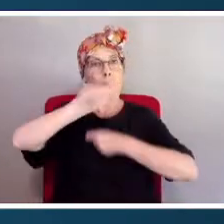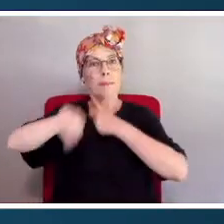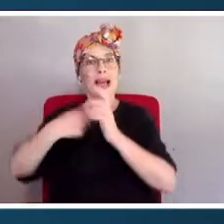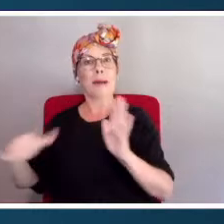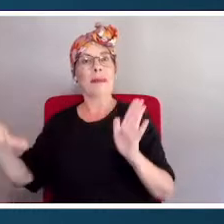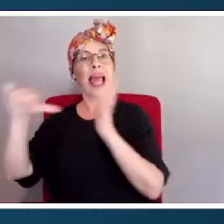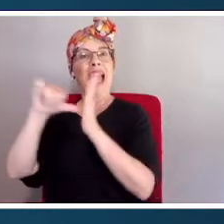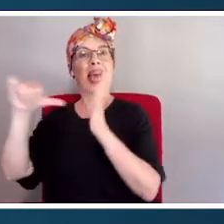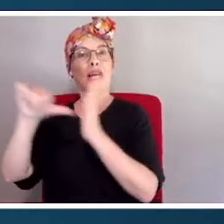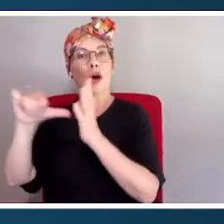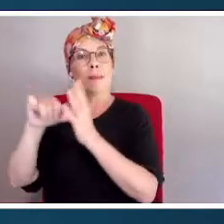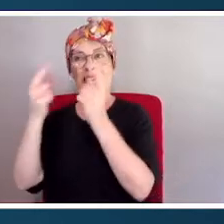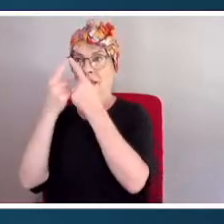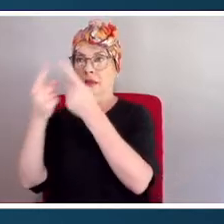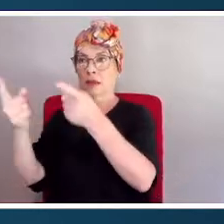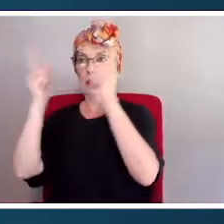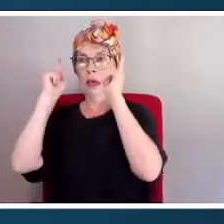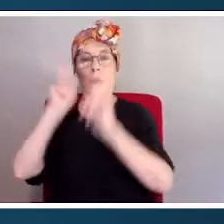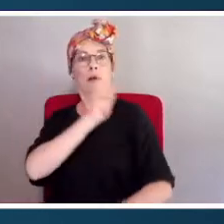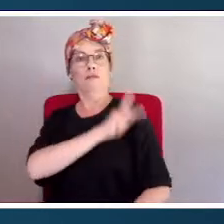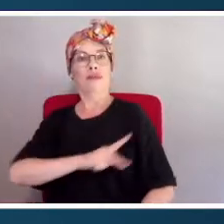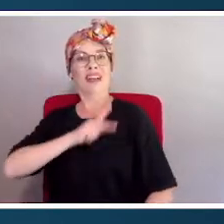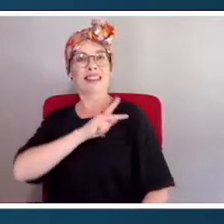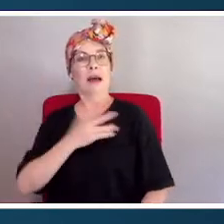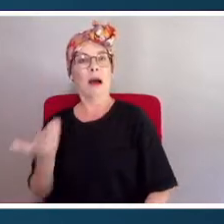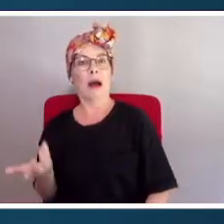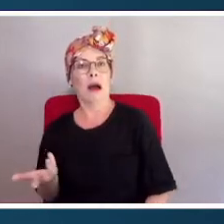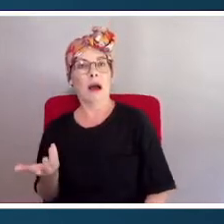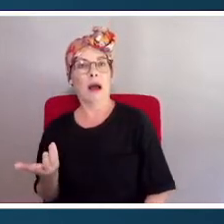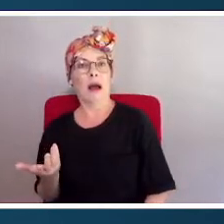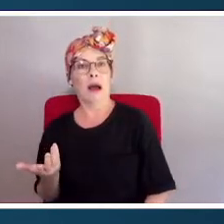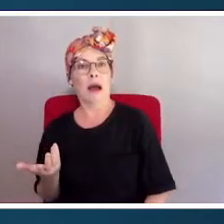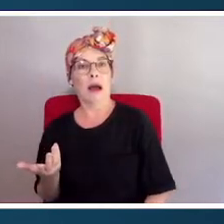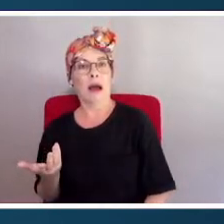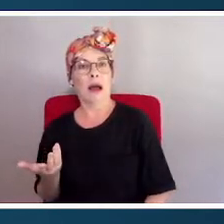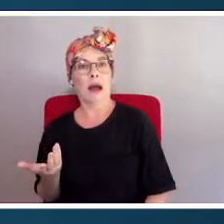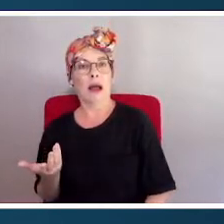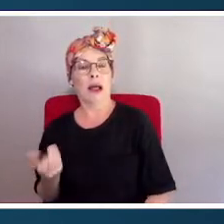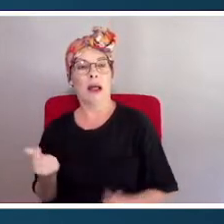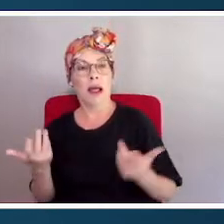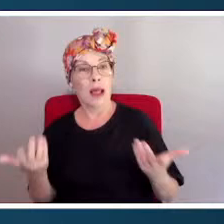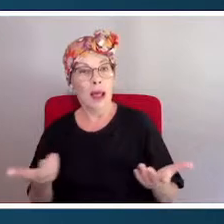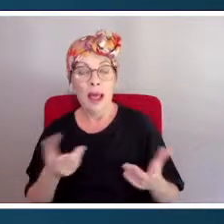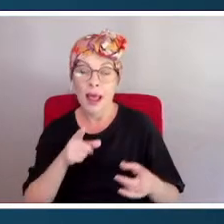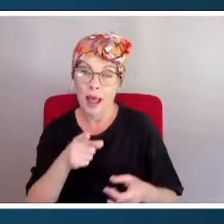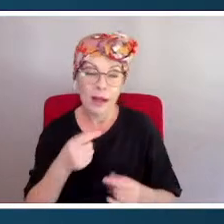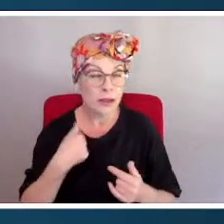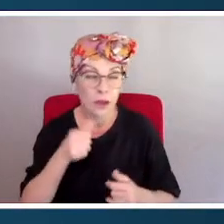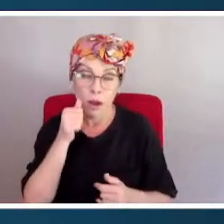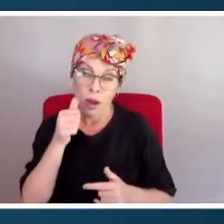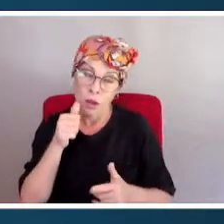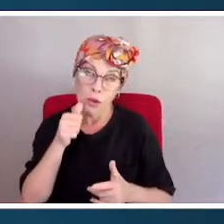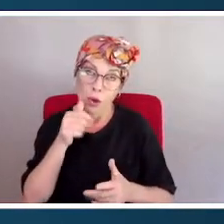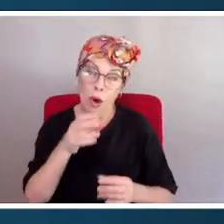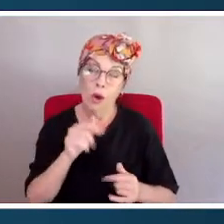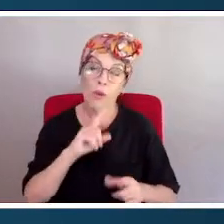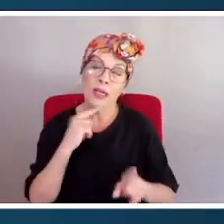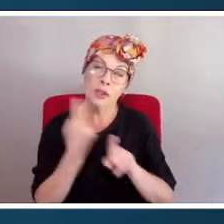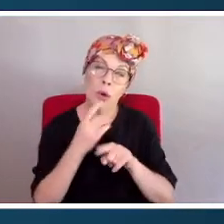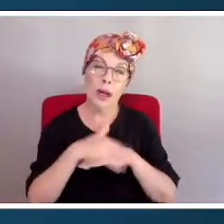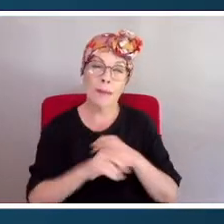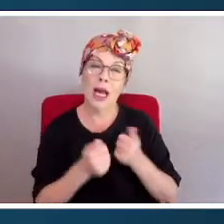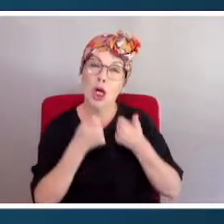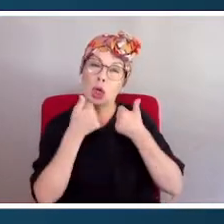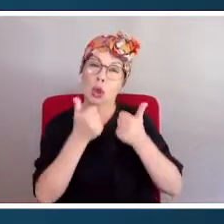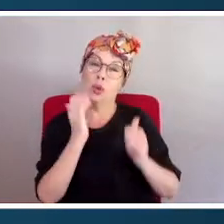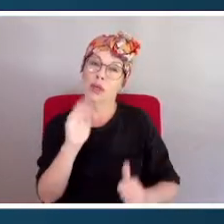And on the back of this otherwise impossible proposition of a good high school education, I'm today the proud leader